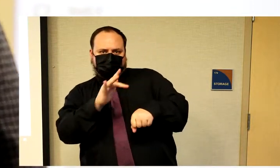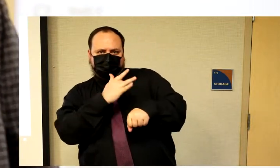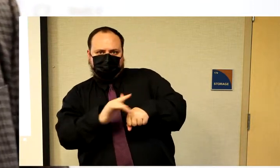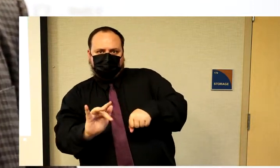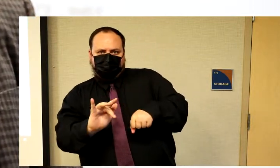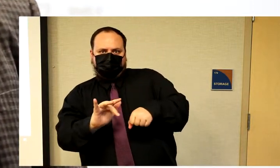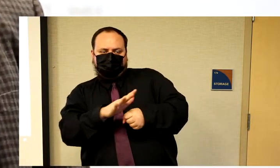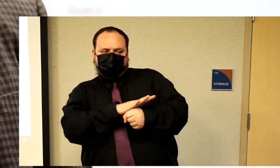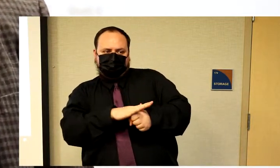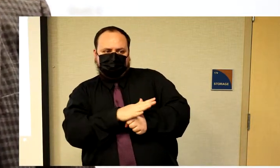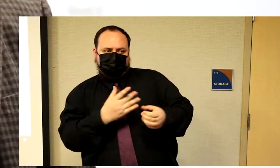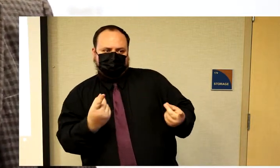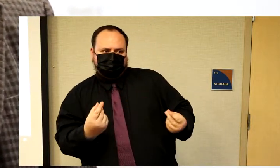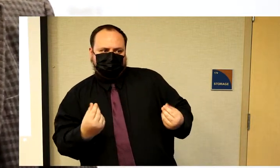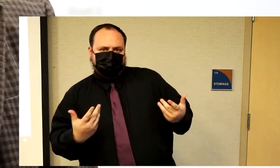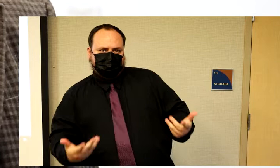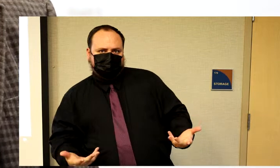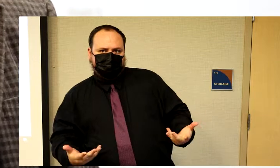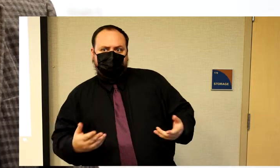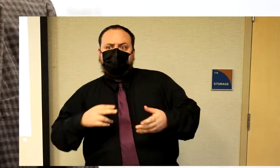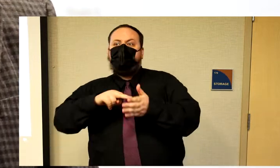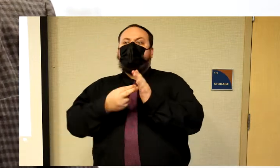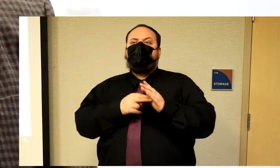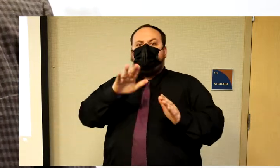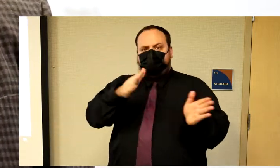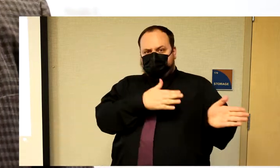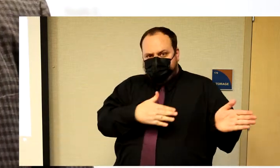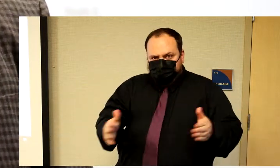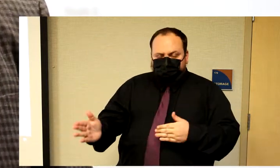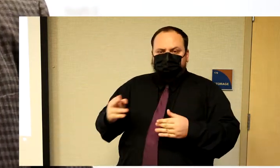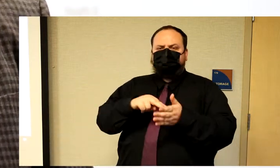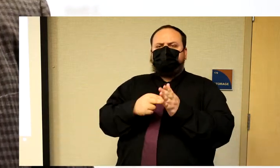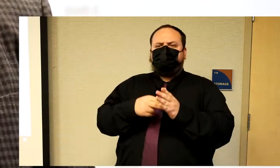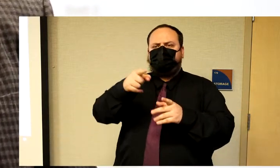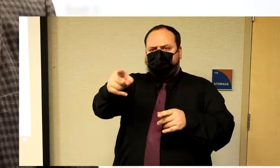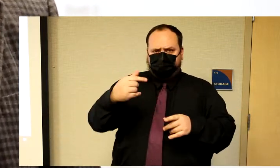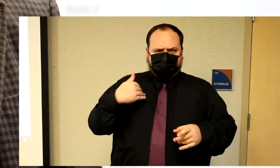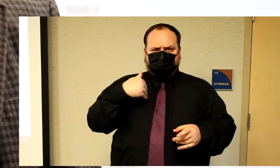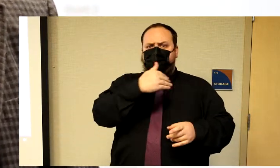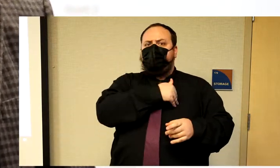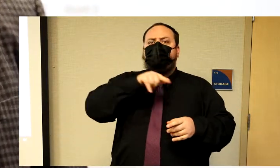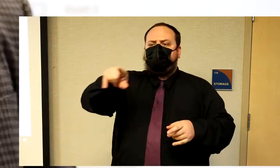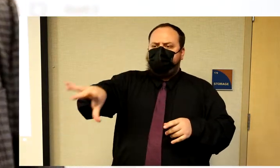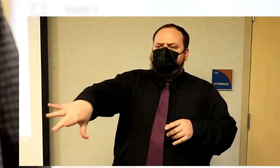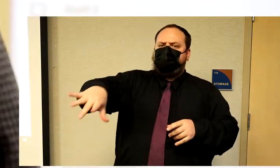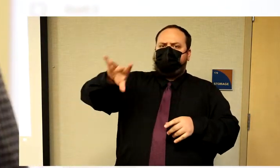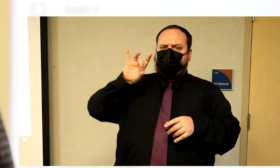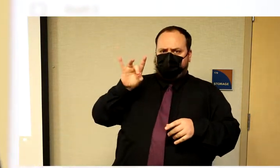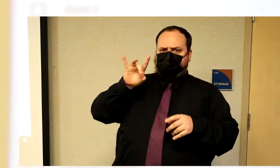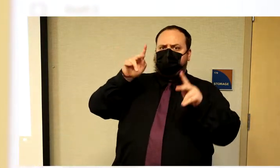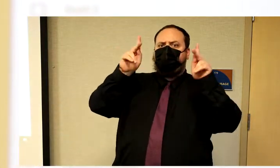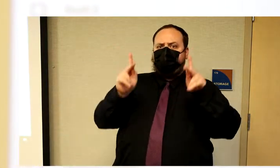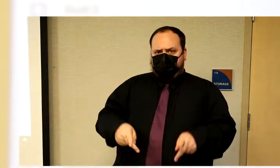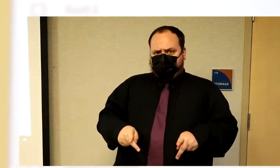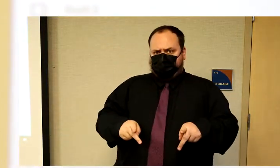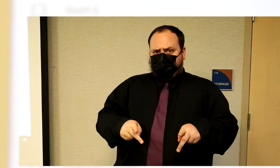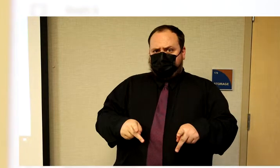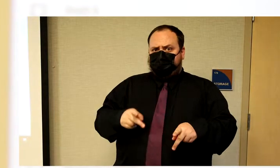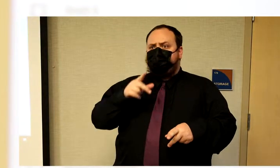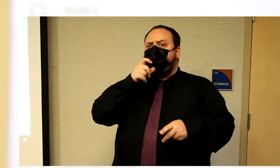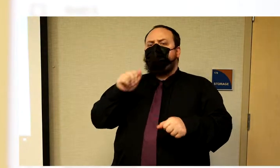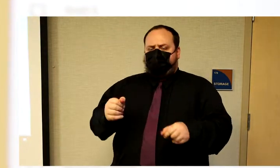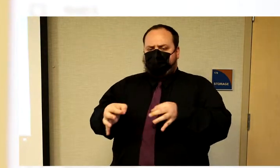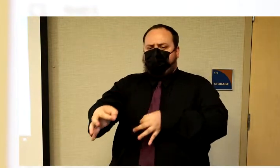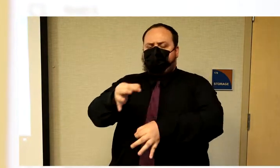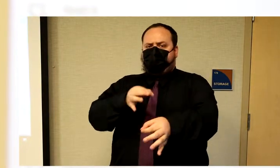where whatever your succession plan is that exists right now, I would assume it's board appoints a replacement. And here's the crazy part.